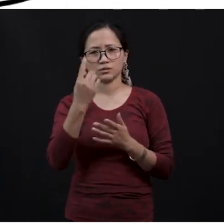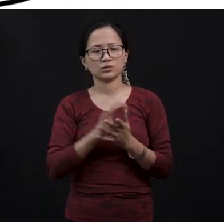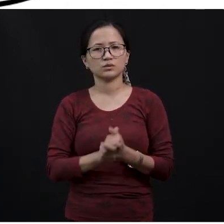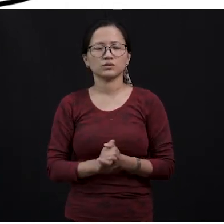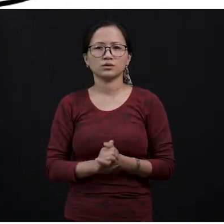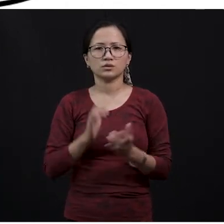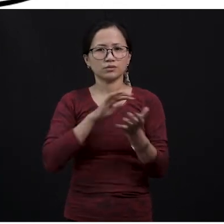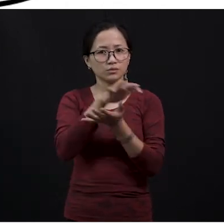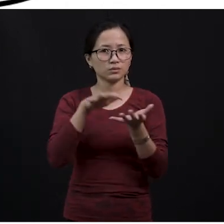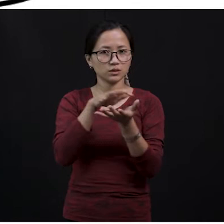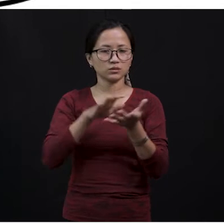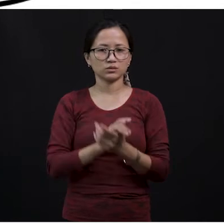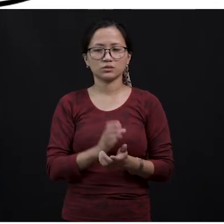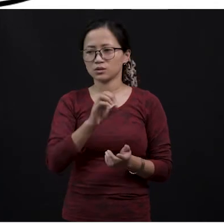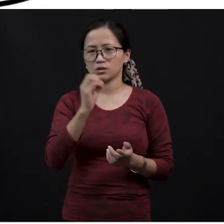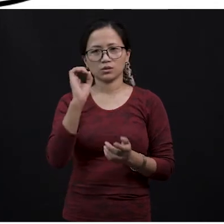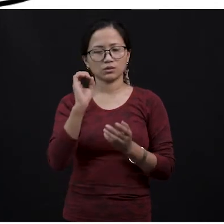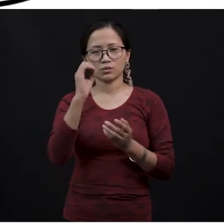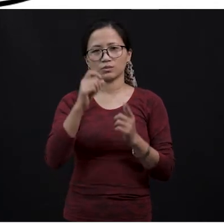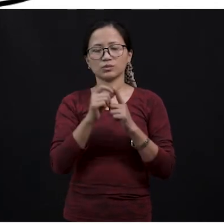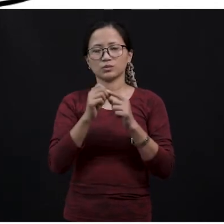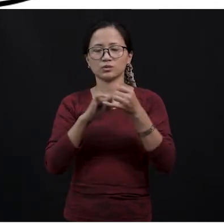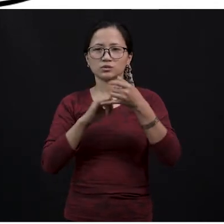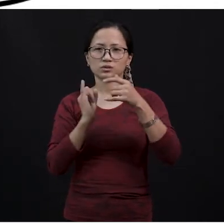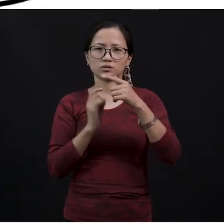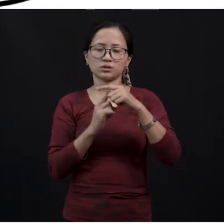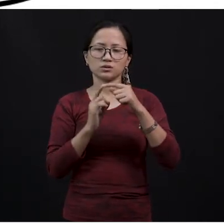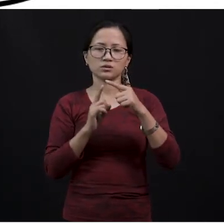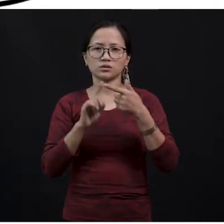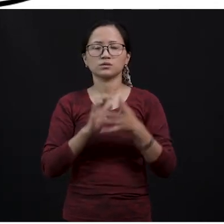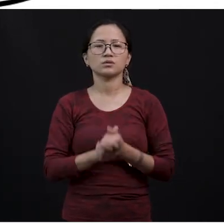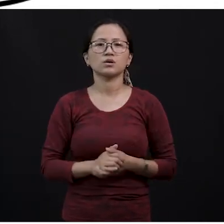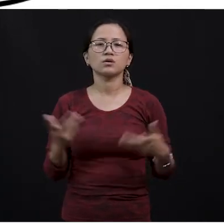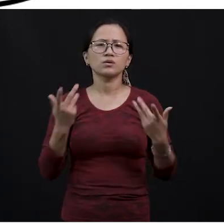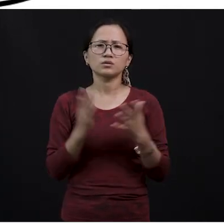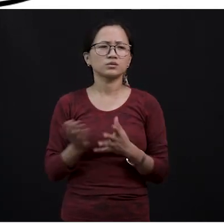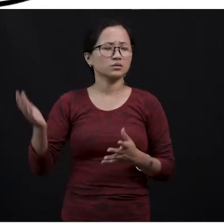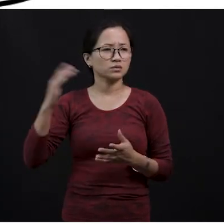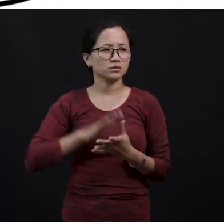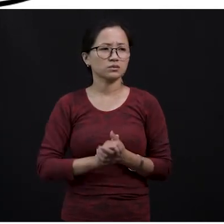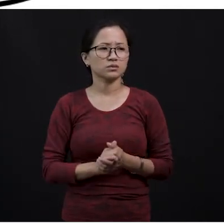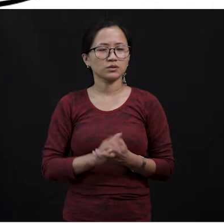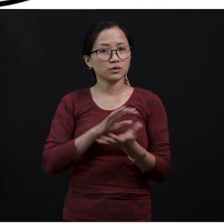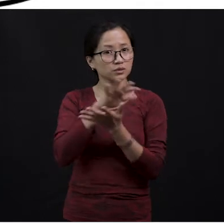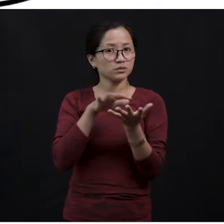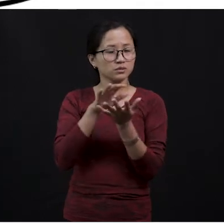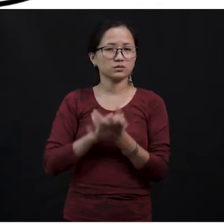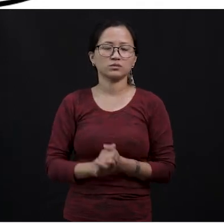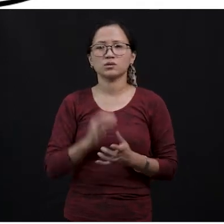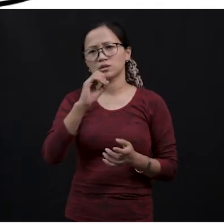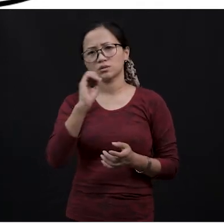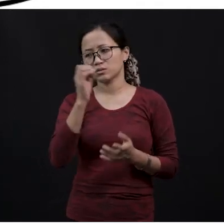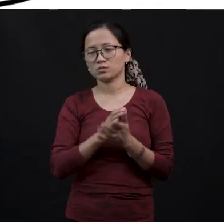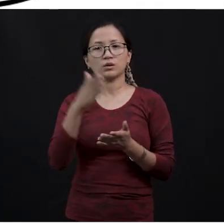Sultan was a mixture of opposites, and we are going to just read why is he called just the mixture of